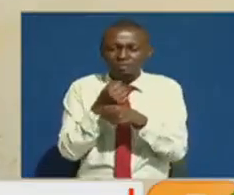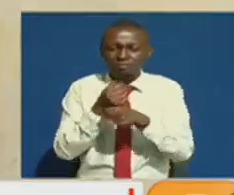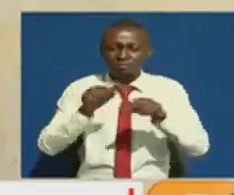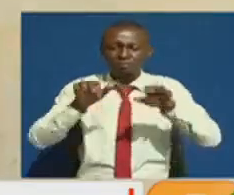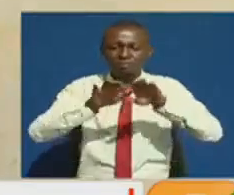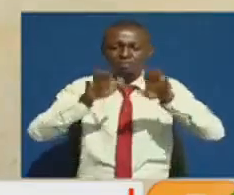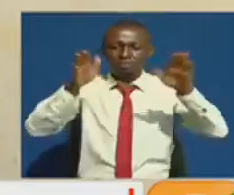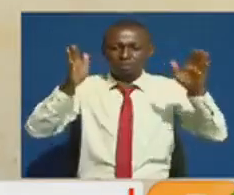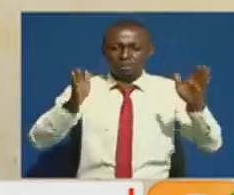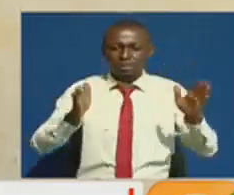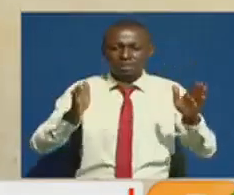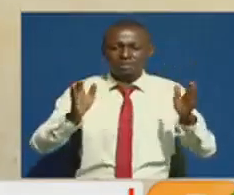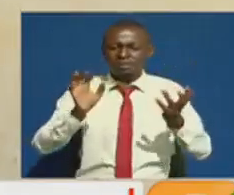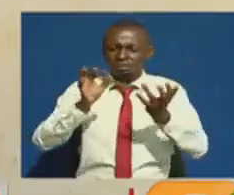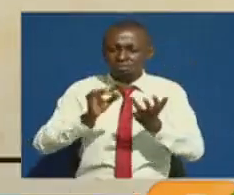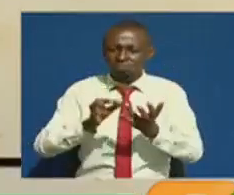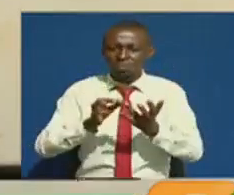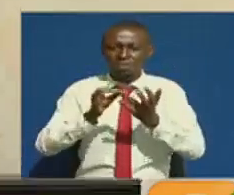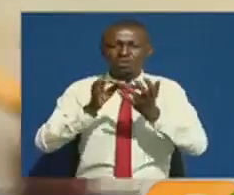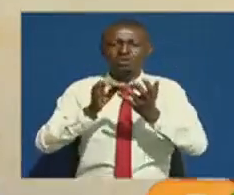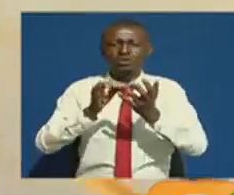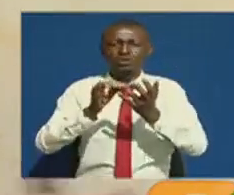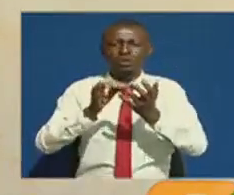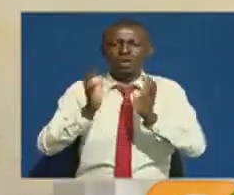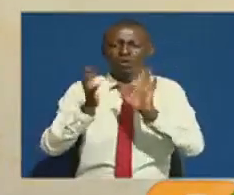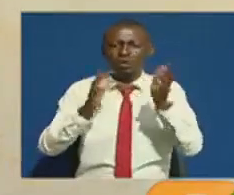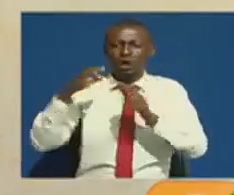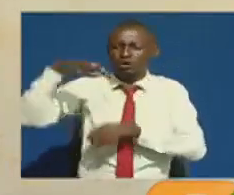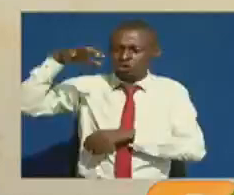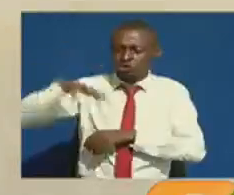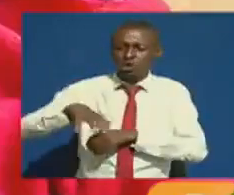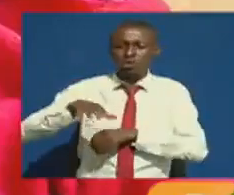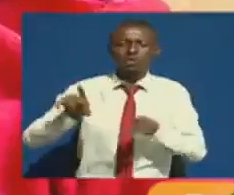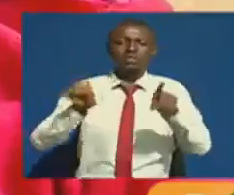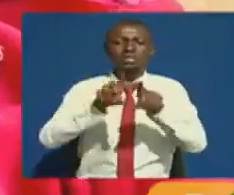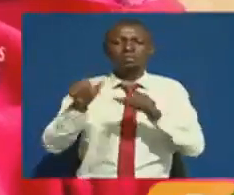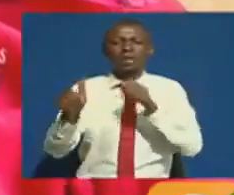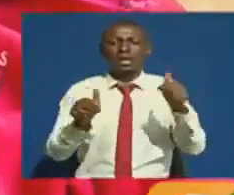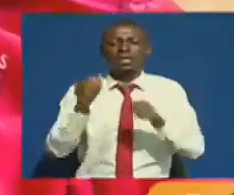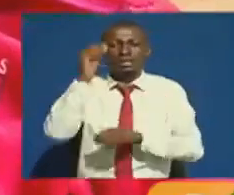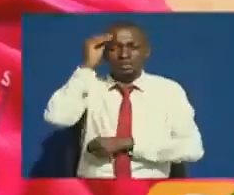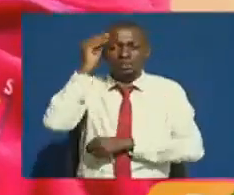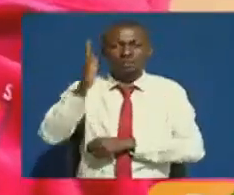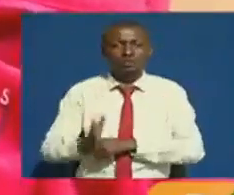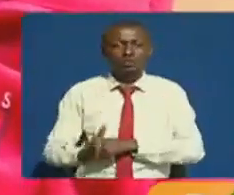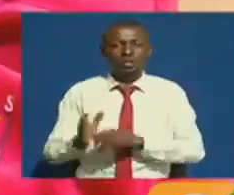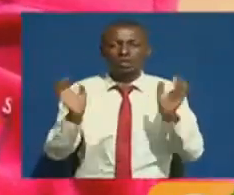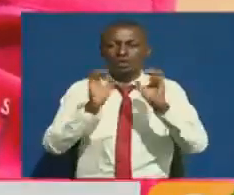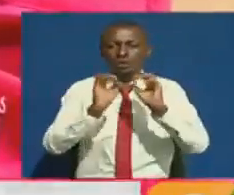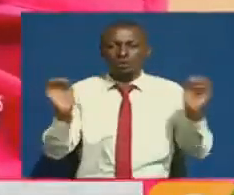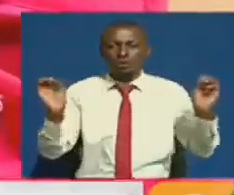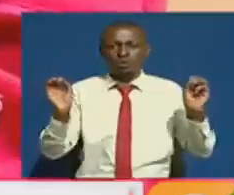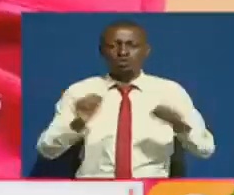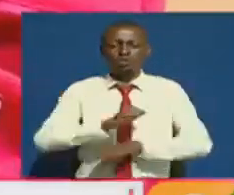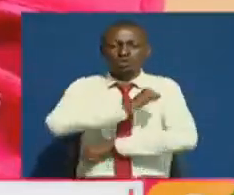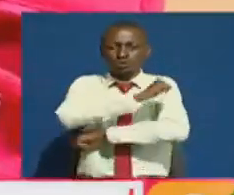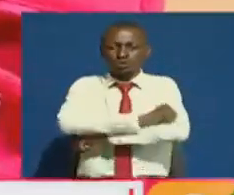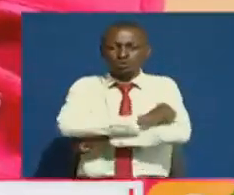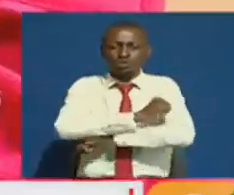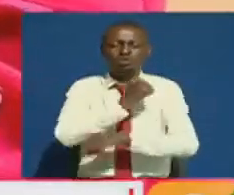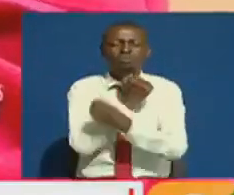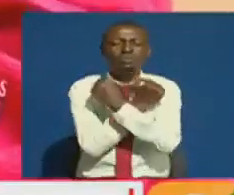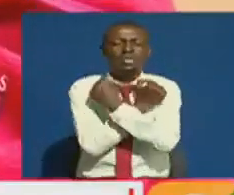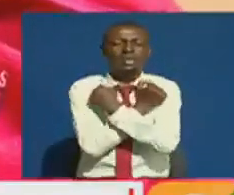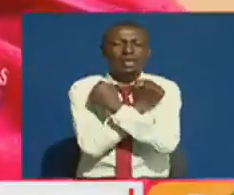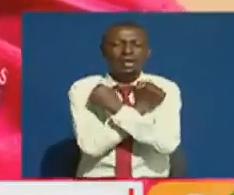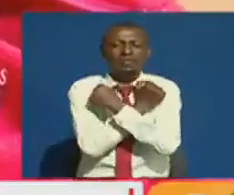You see, his height is not like the rest of the other students. Hii shule nimeipenda vitu